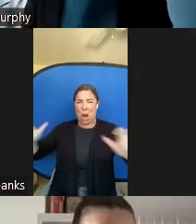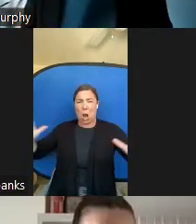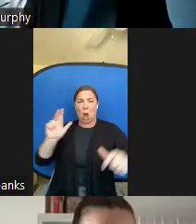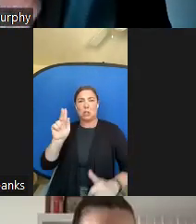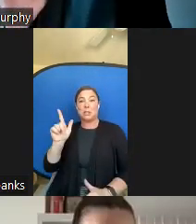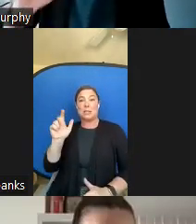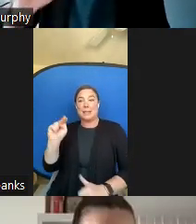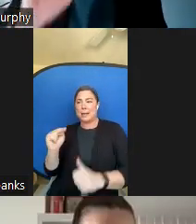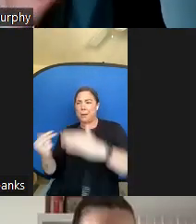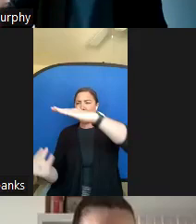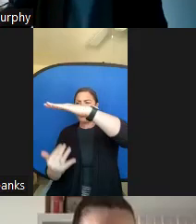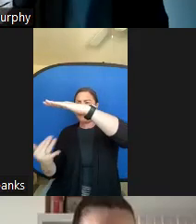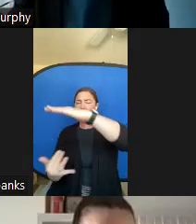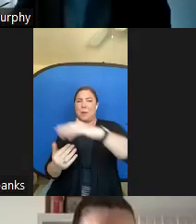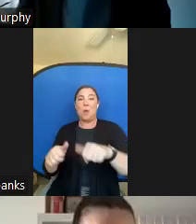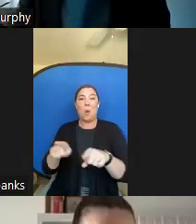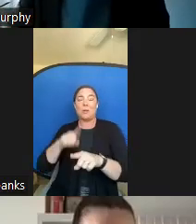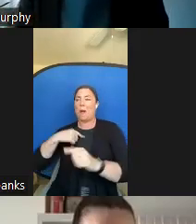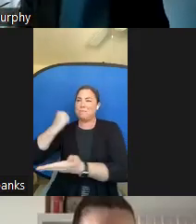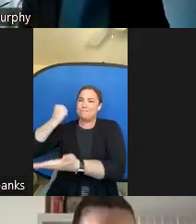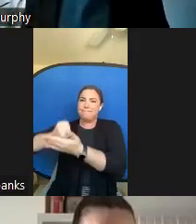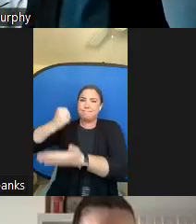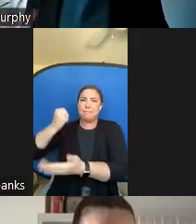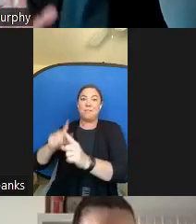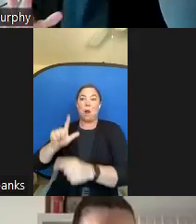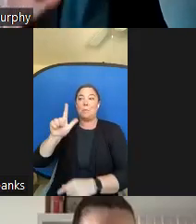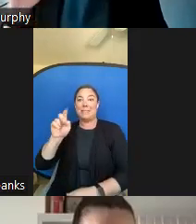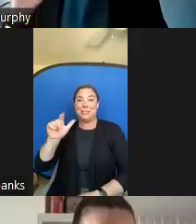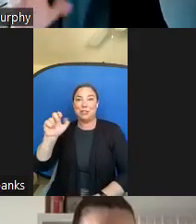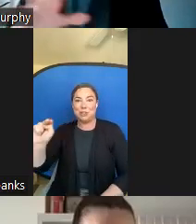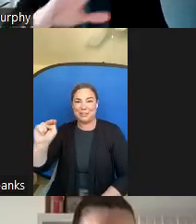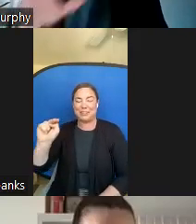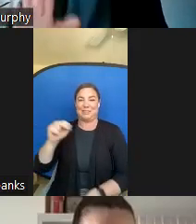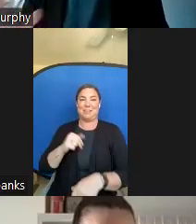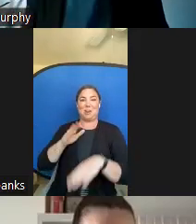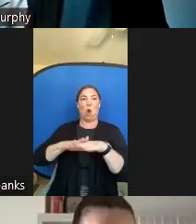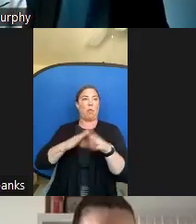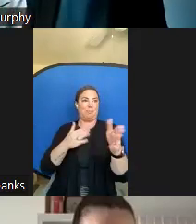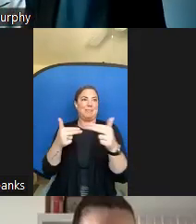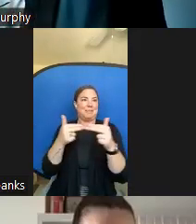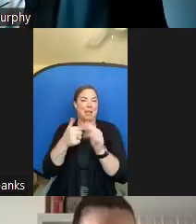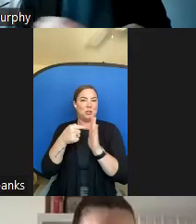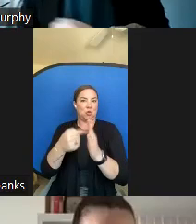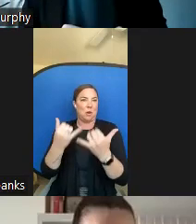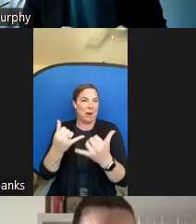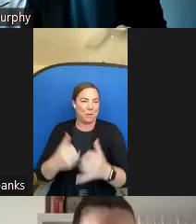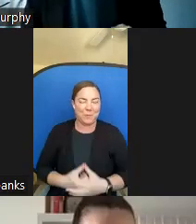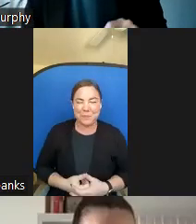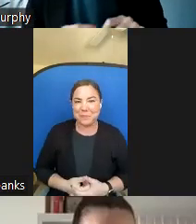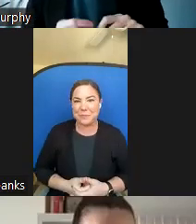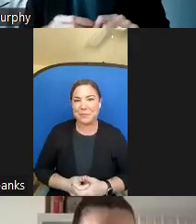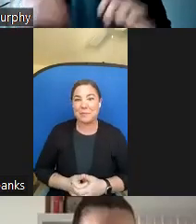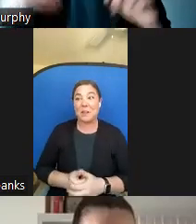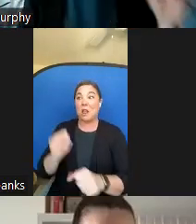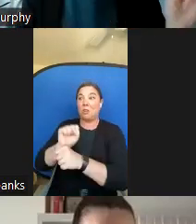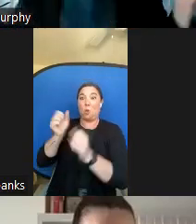legionary insignia, the Legio Tenfrutensis here on the slide on this tile. The workers here